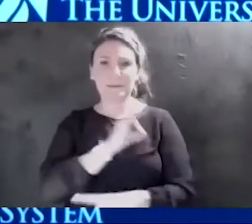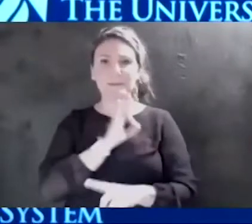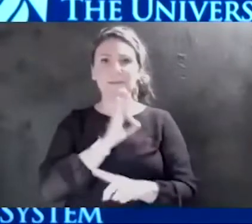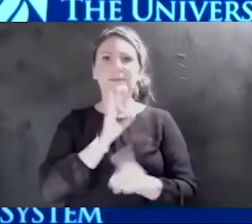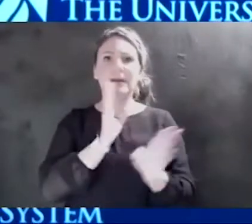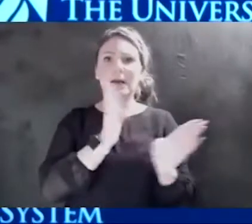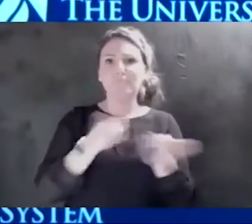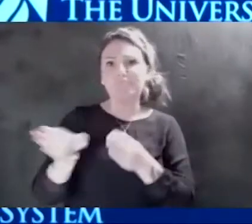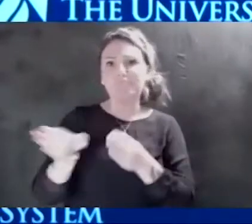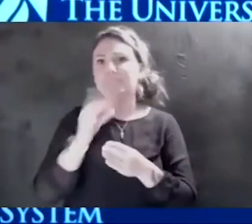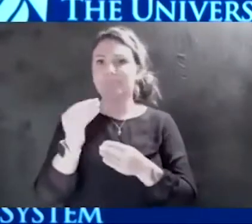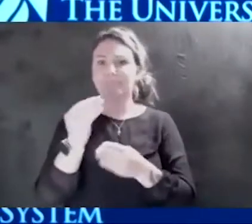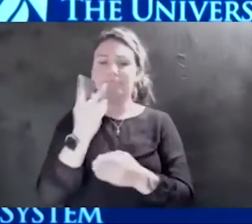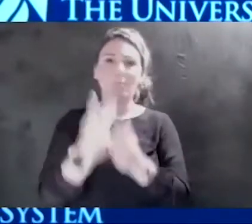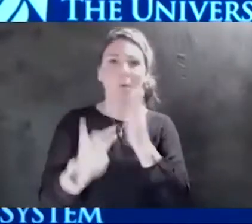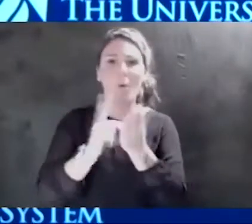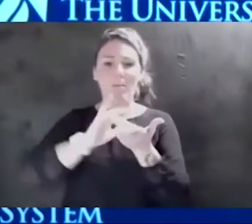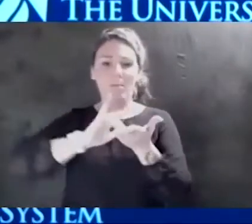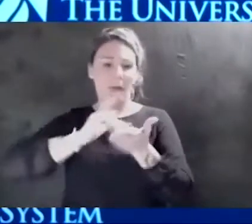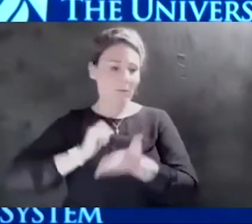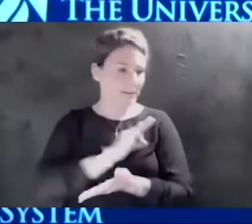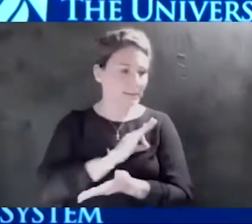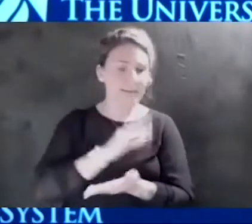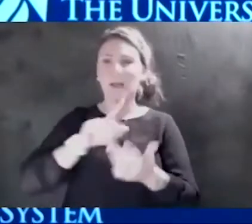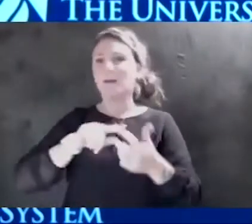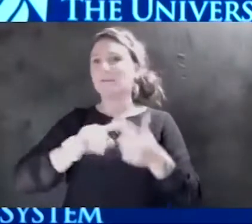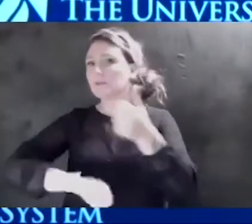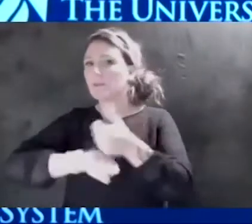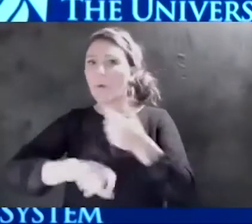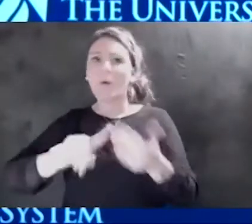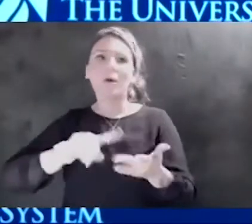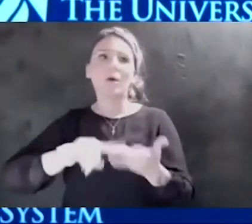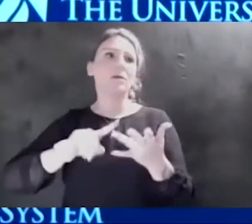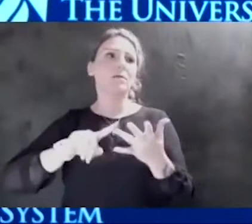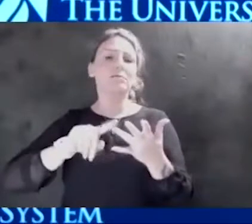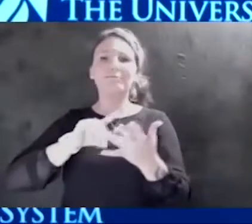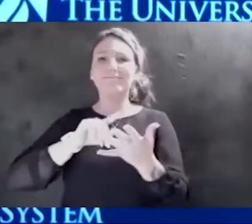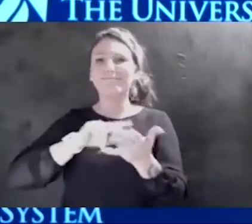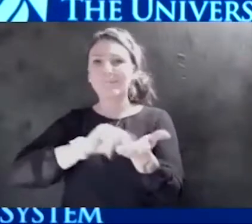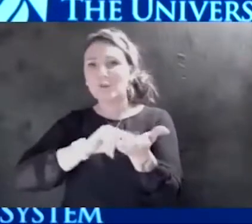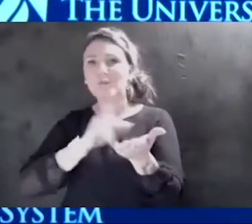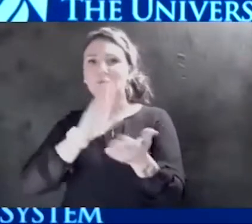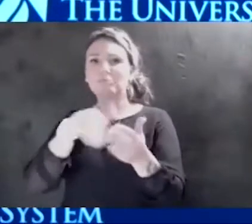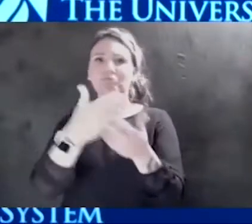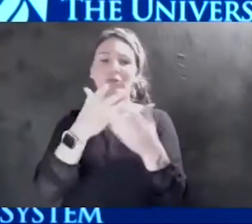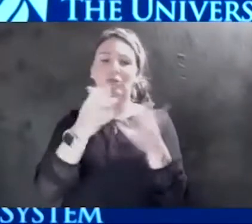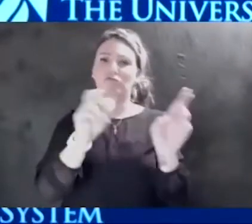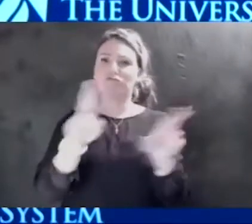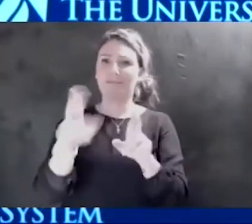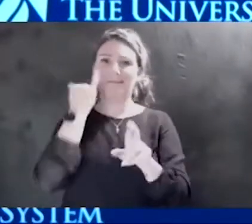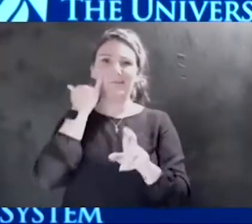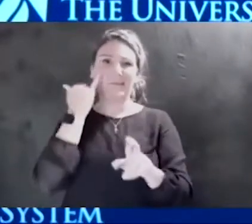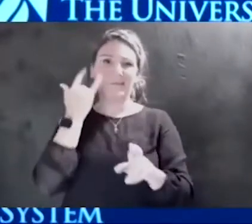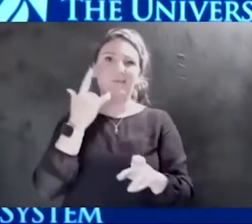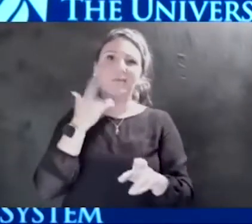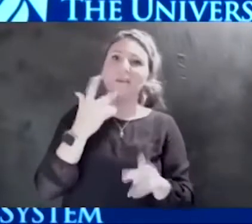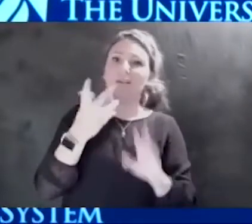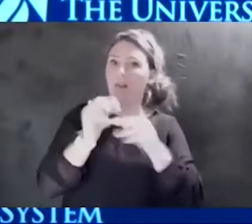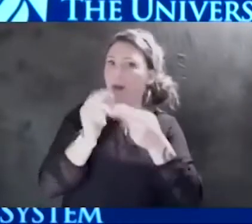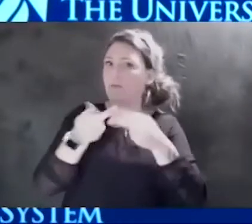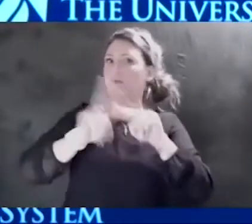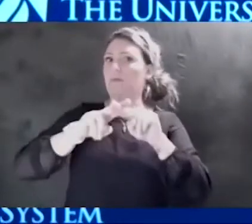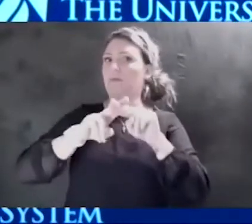support staff, nursing staff, et cetera. And we've got all those things ready to roll out if we get to the point. And I think, in